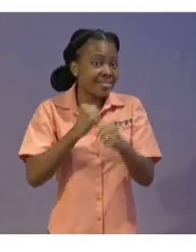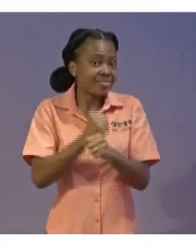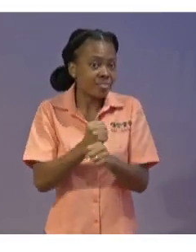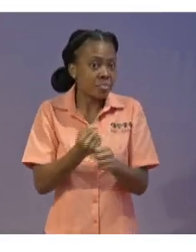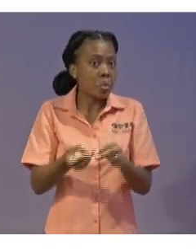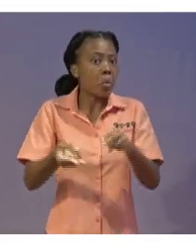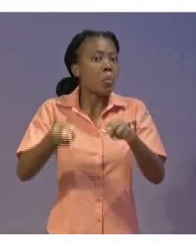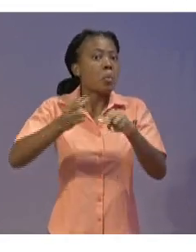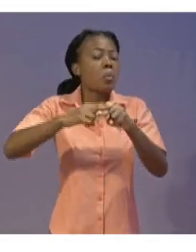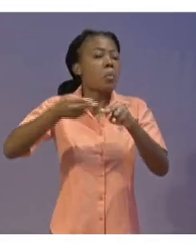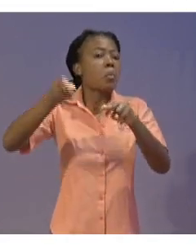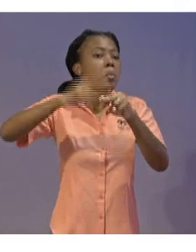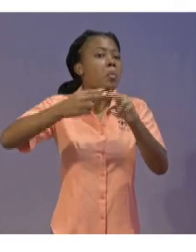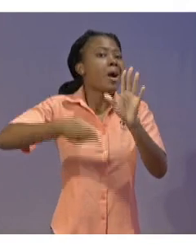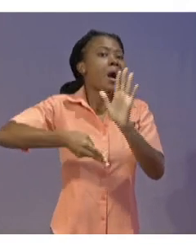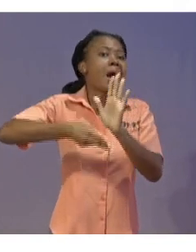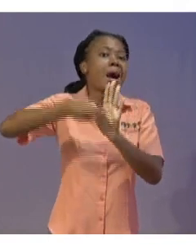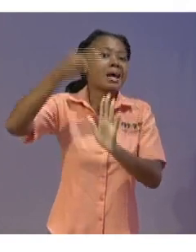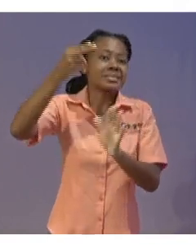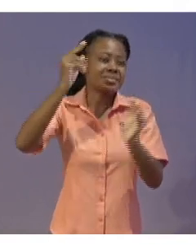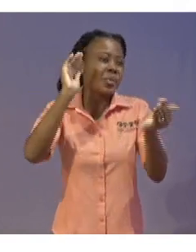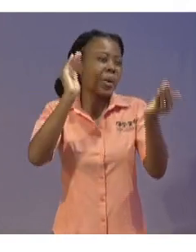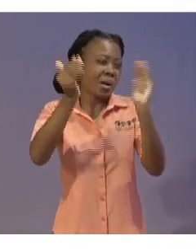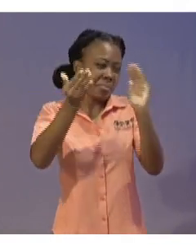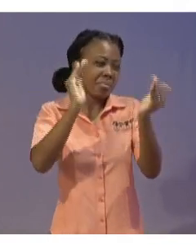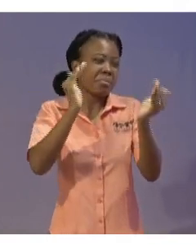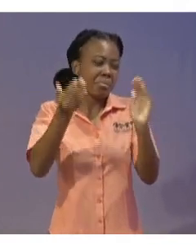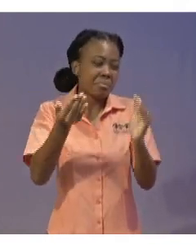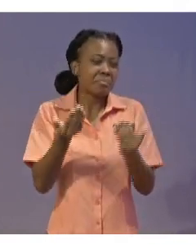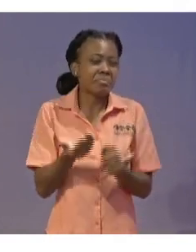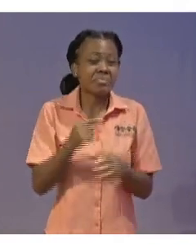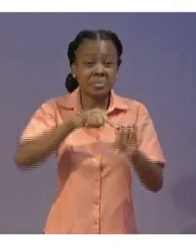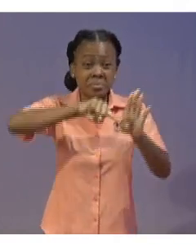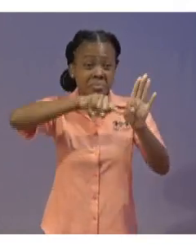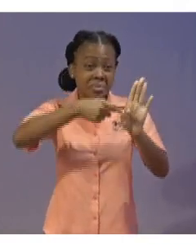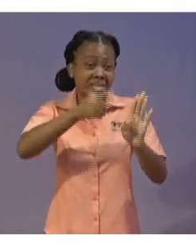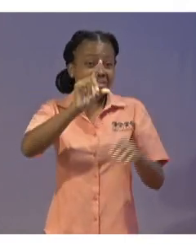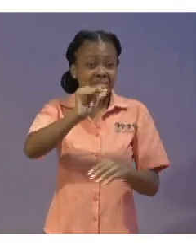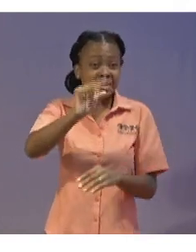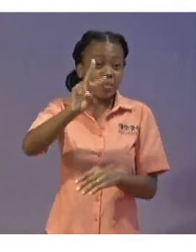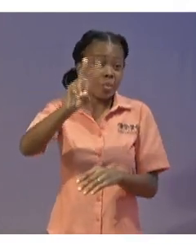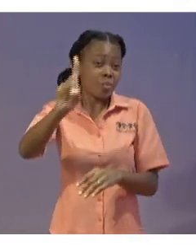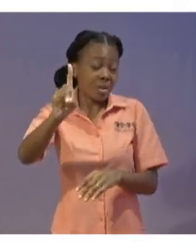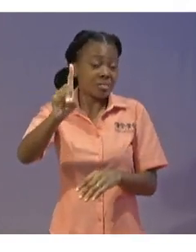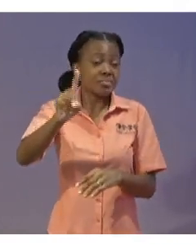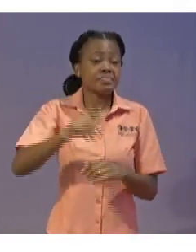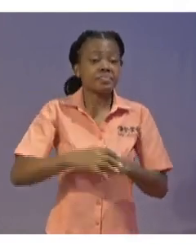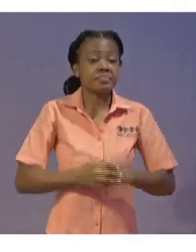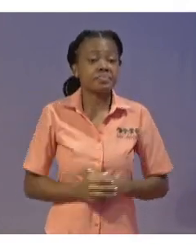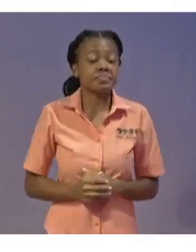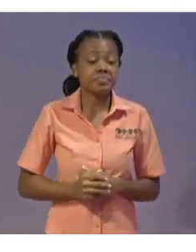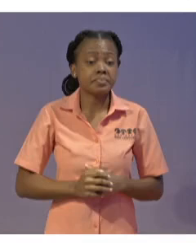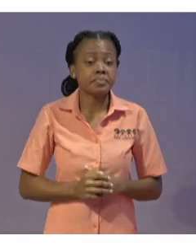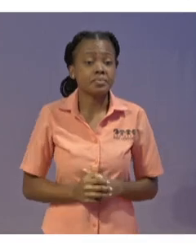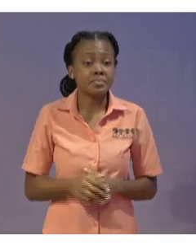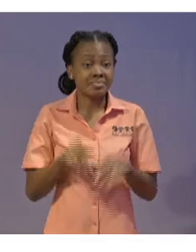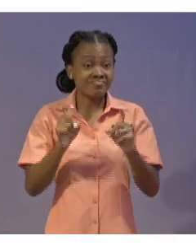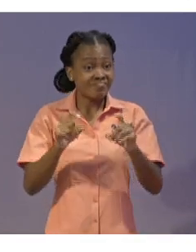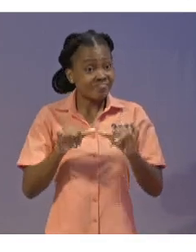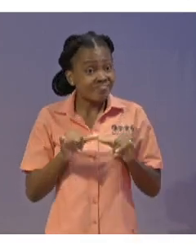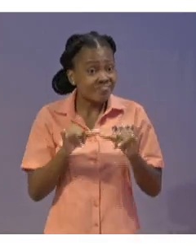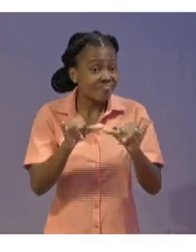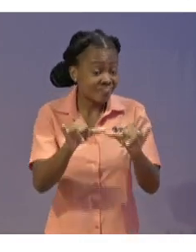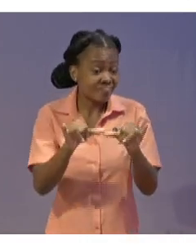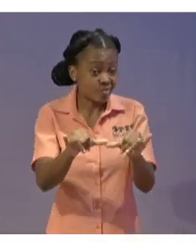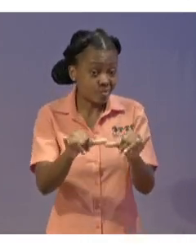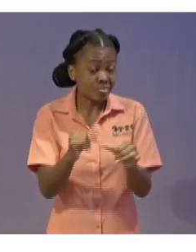start of 2021. And this again lets us know that we need to continue to be on our guard, underscoring all that the CMO had just spoken